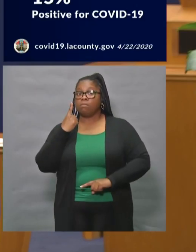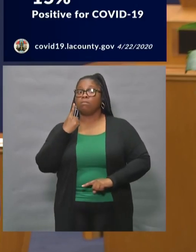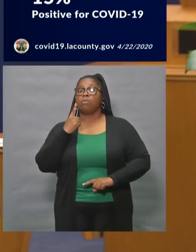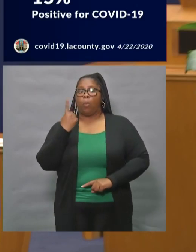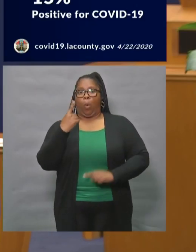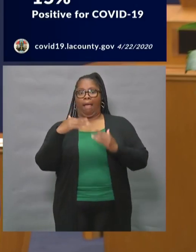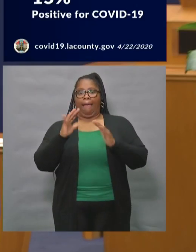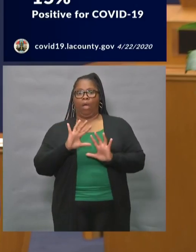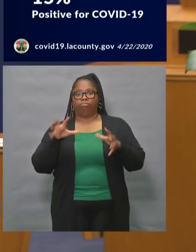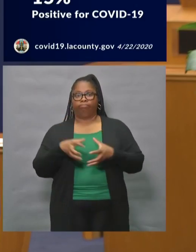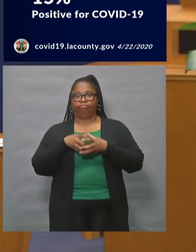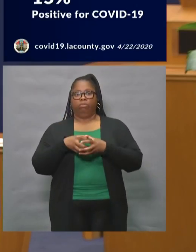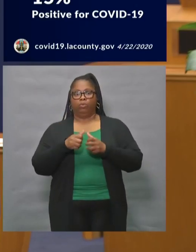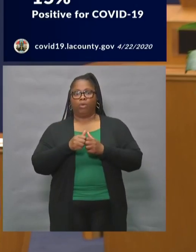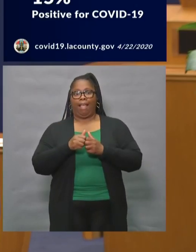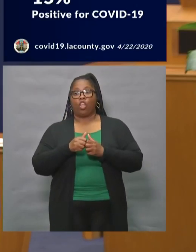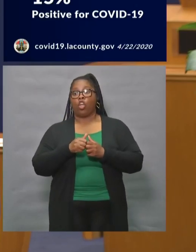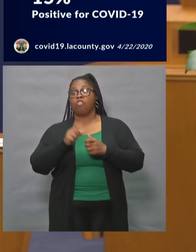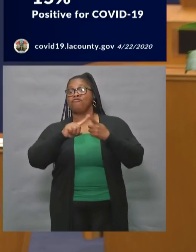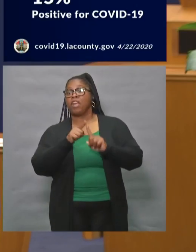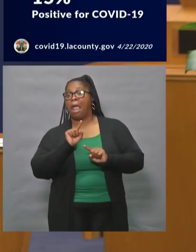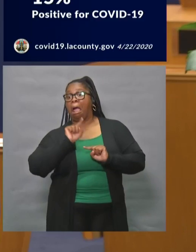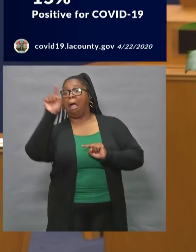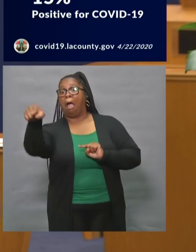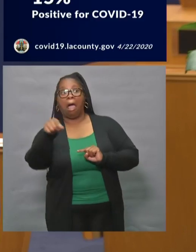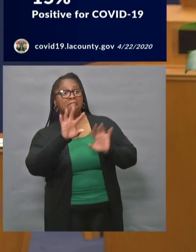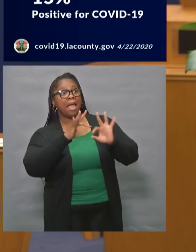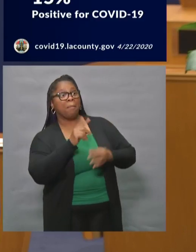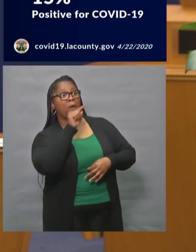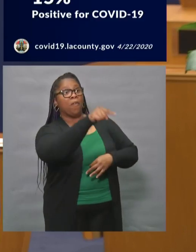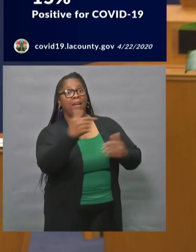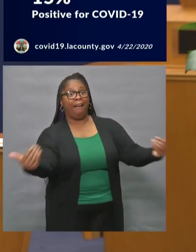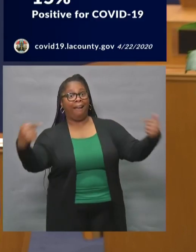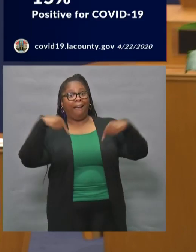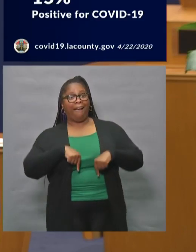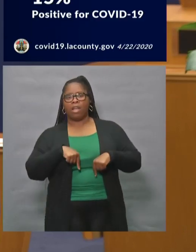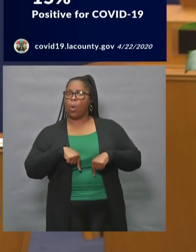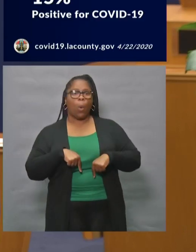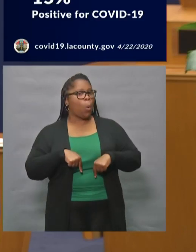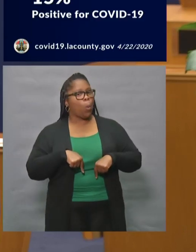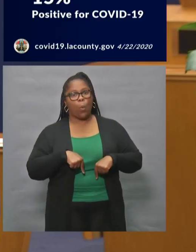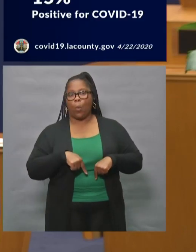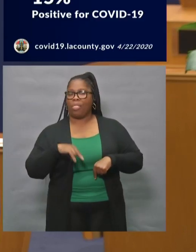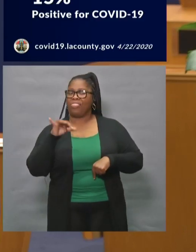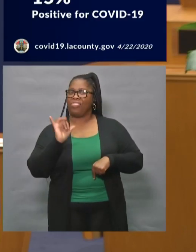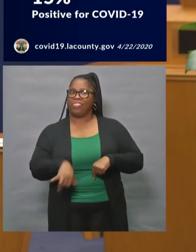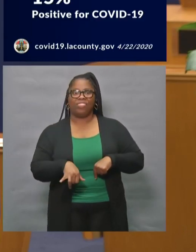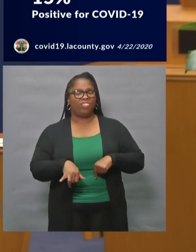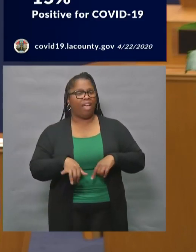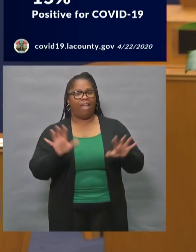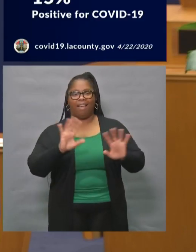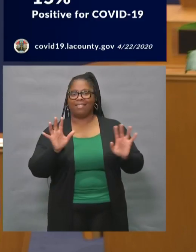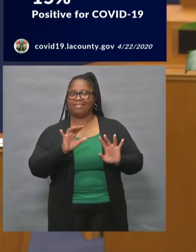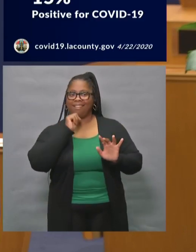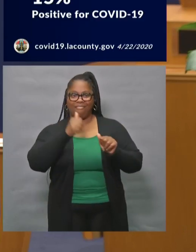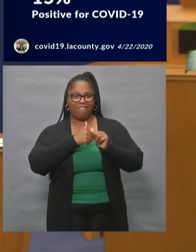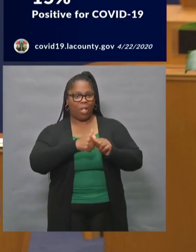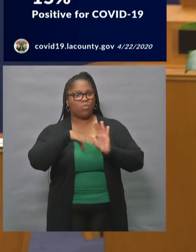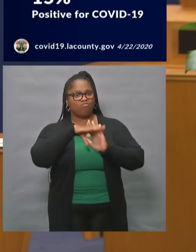household and not to congregate in places and spaces that are beautiful but will defeat our need for us to keep our distance